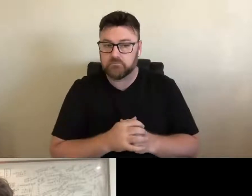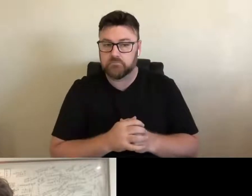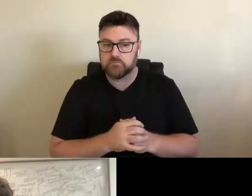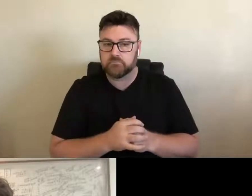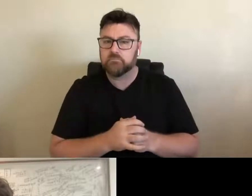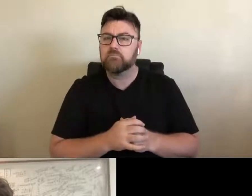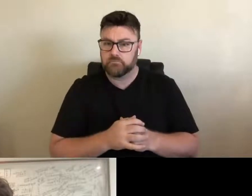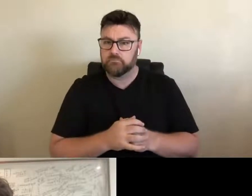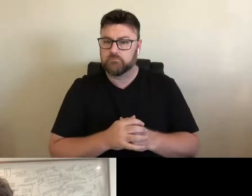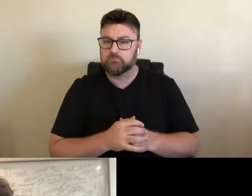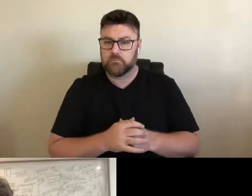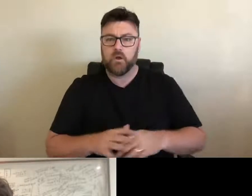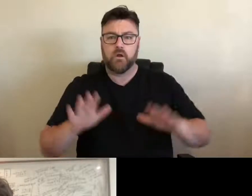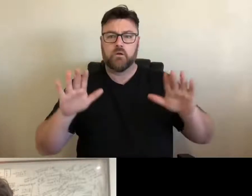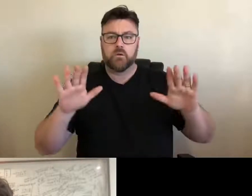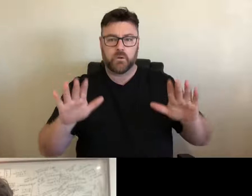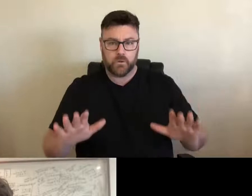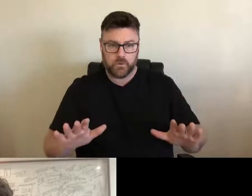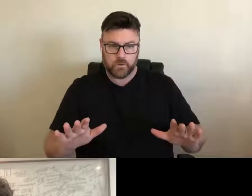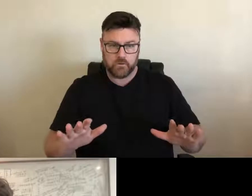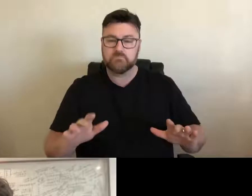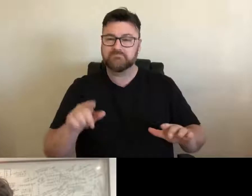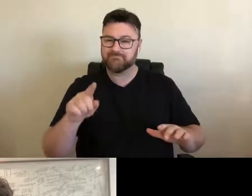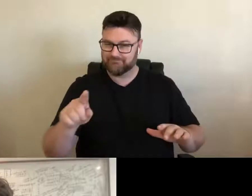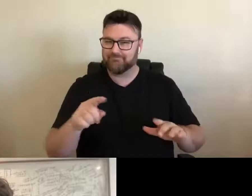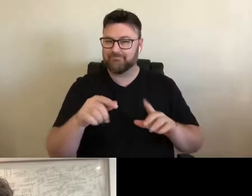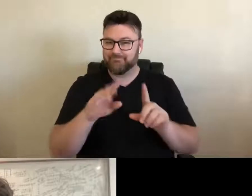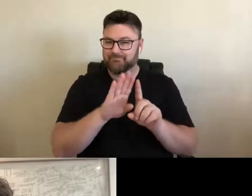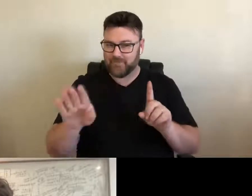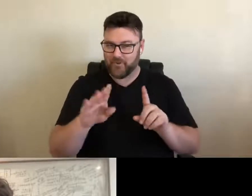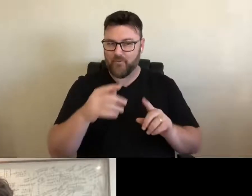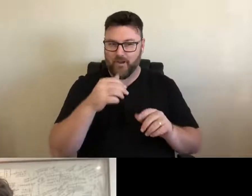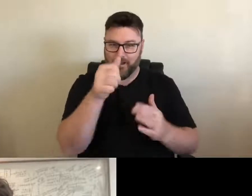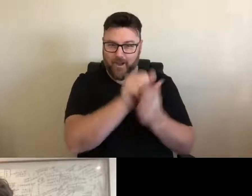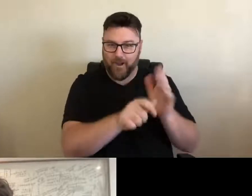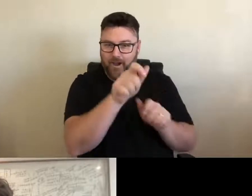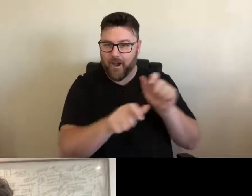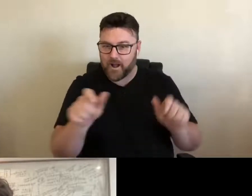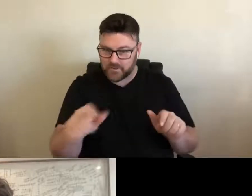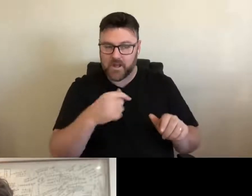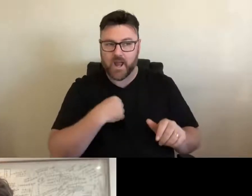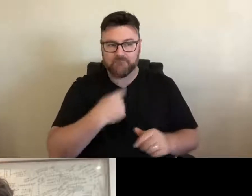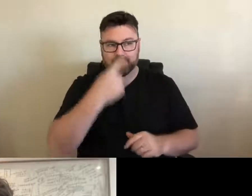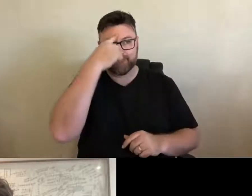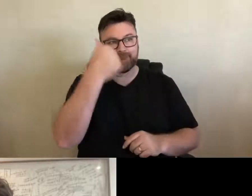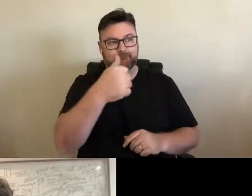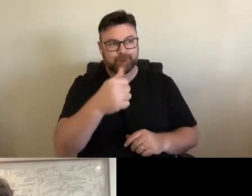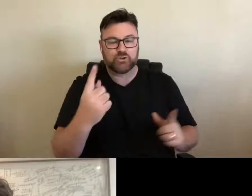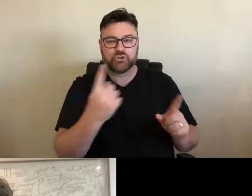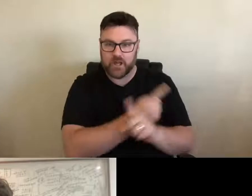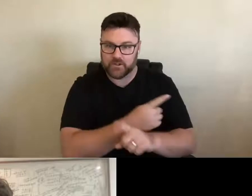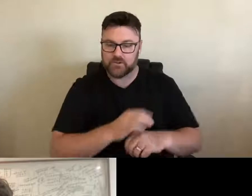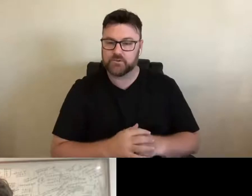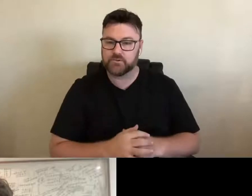artists on this panel have explored through their creative practice. Let's consider the ways restrictions have made us all think more creatively,